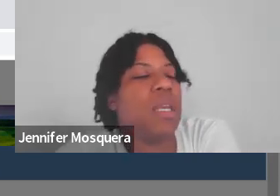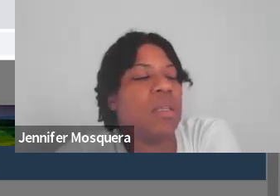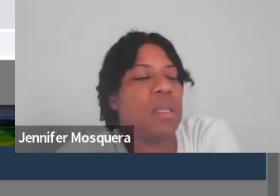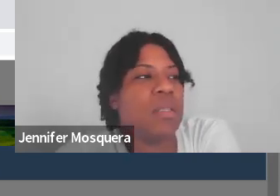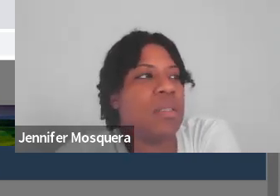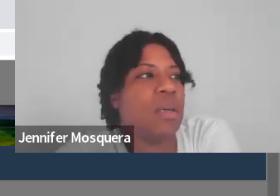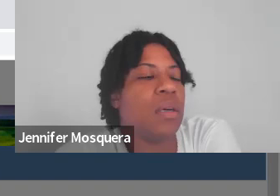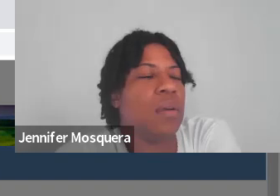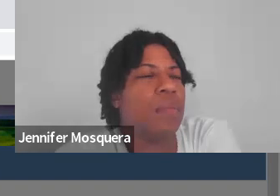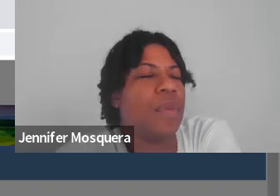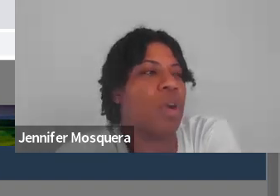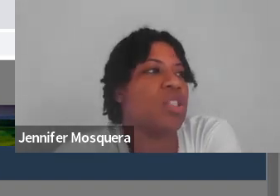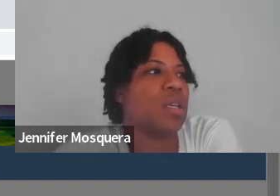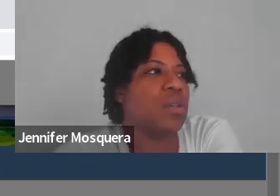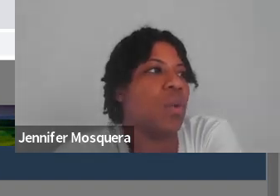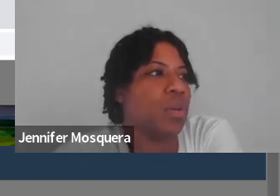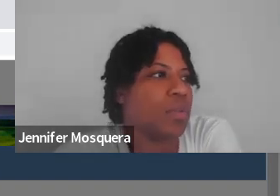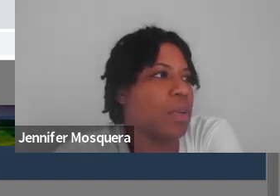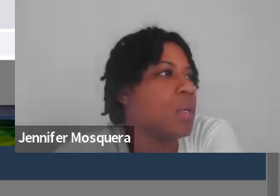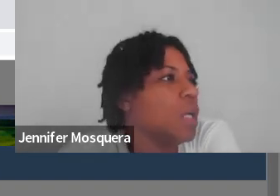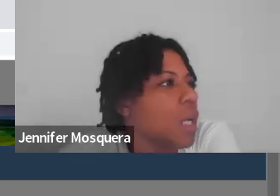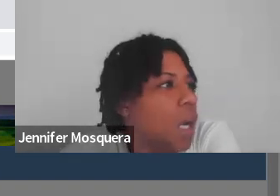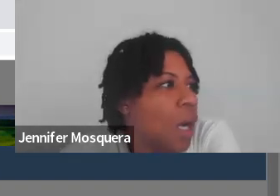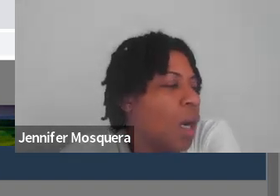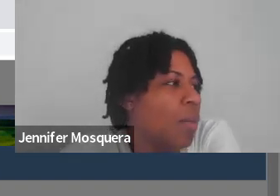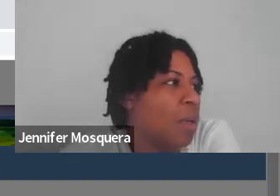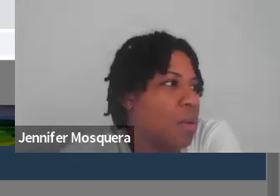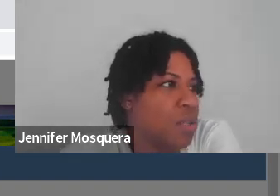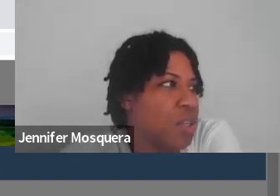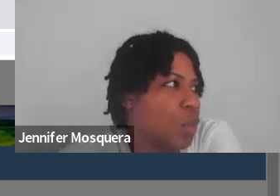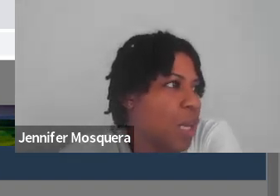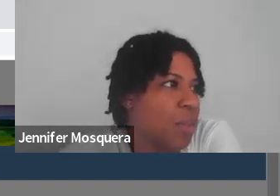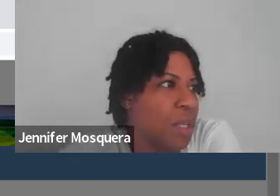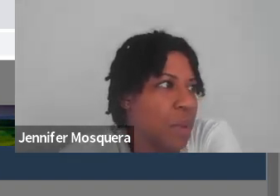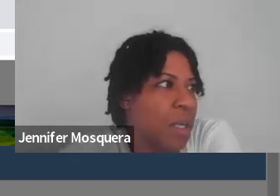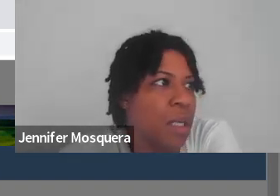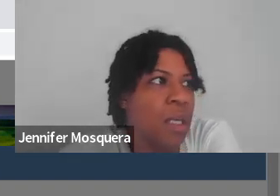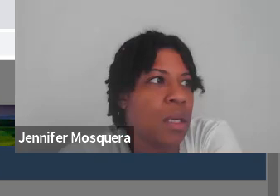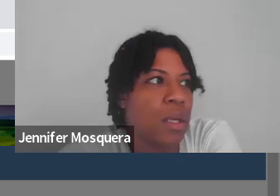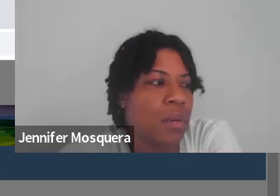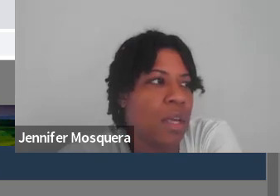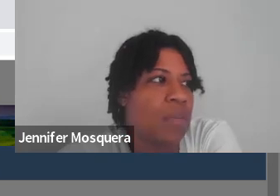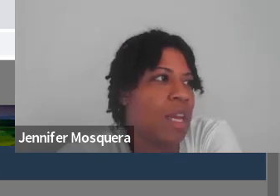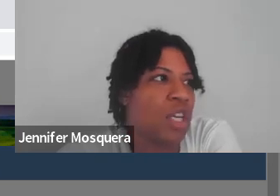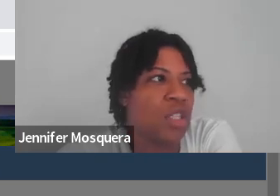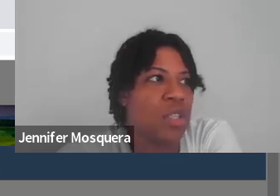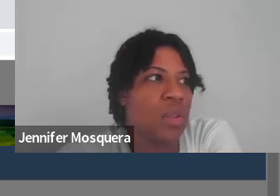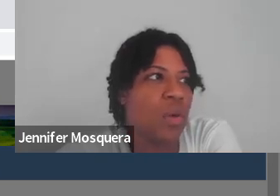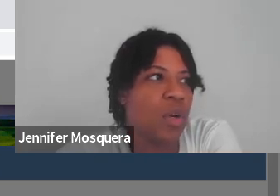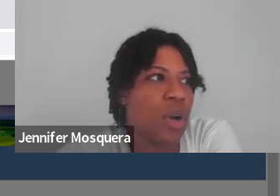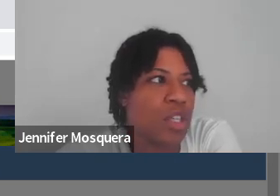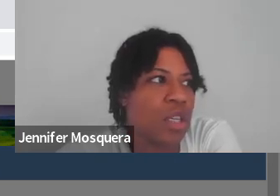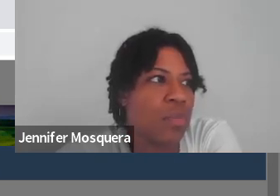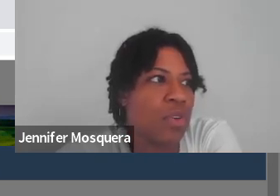basically submitting the project to org review. It'll also show me at 3:20, that he made changes